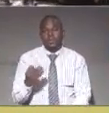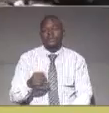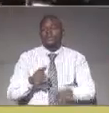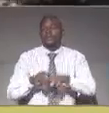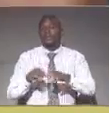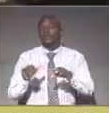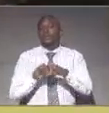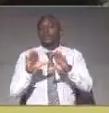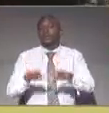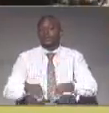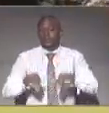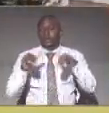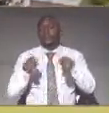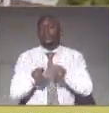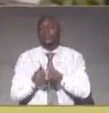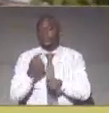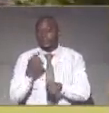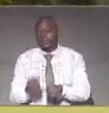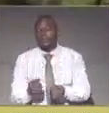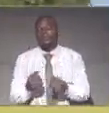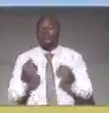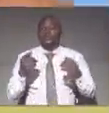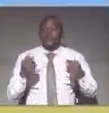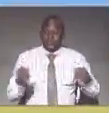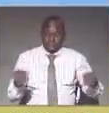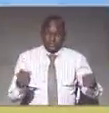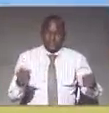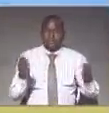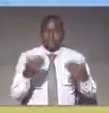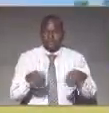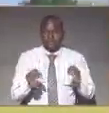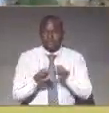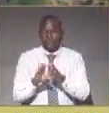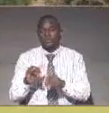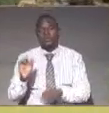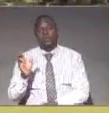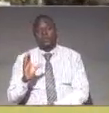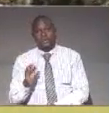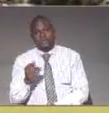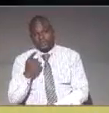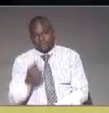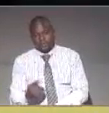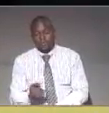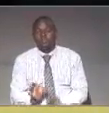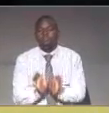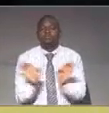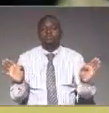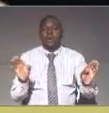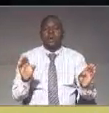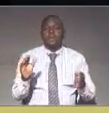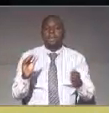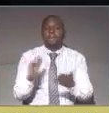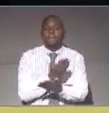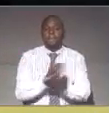a legislative council. However, the two sides are yet to agree on a sovereign council, the top tier of power where